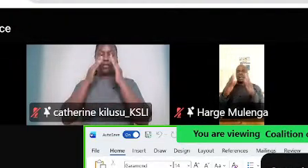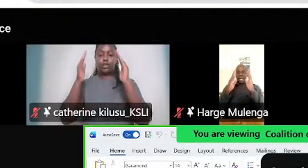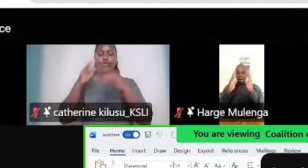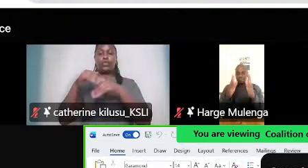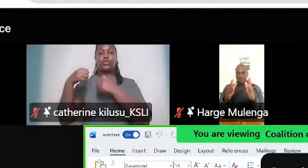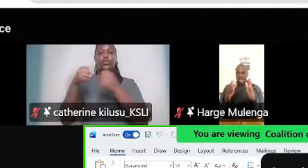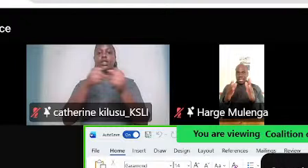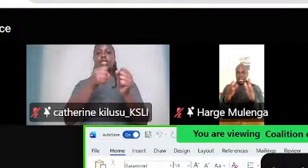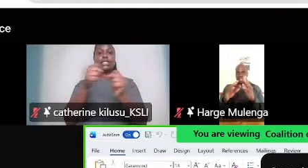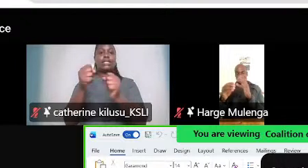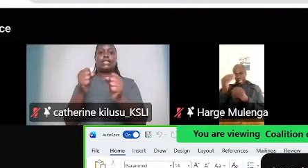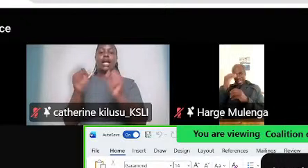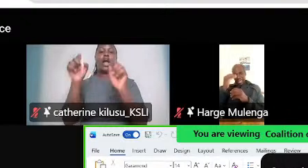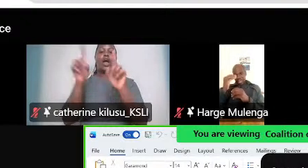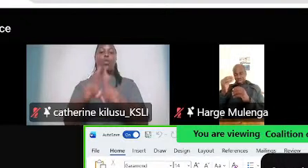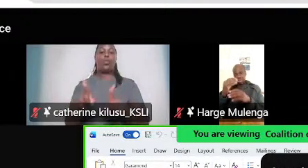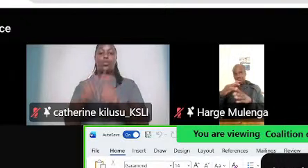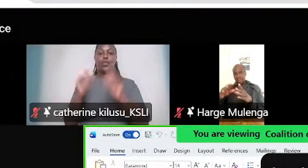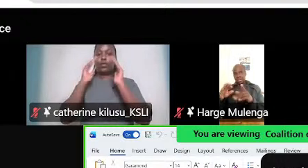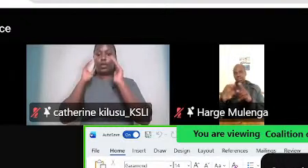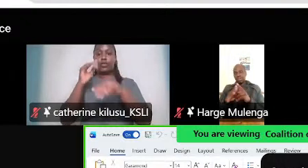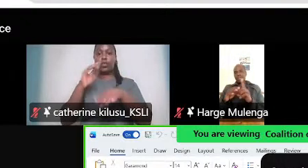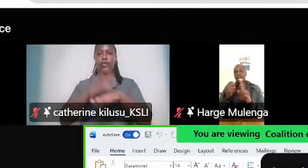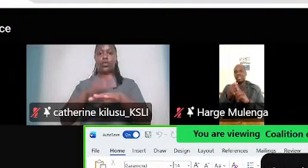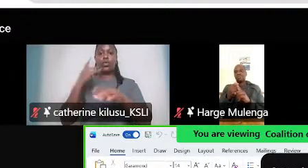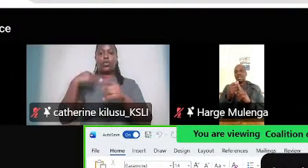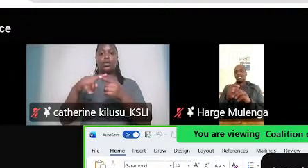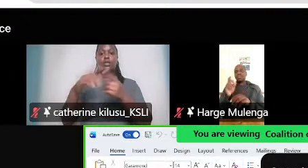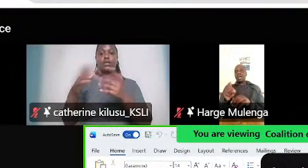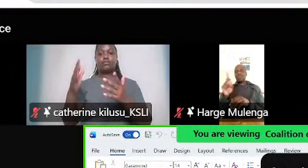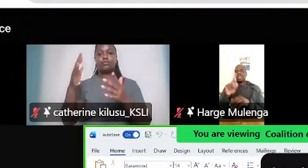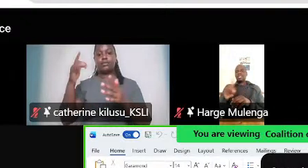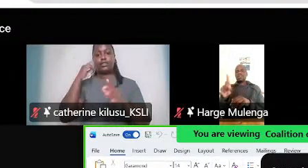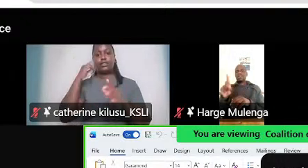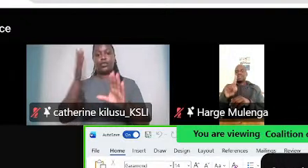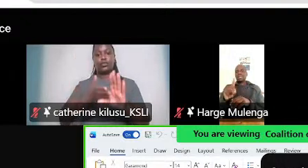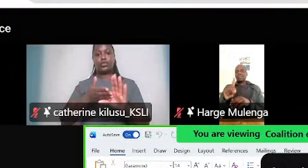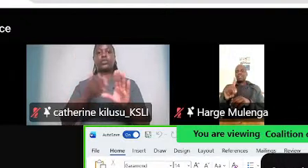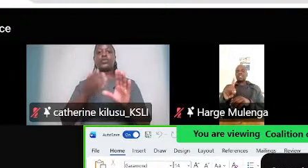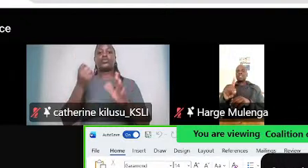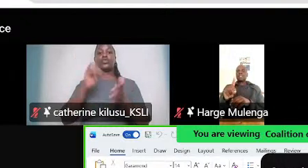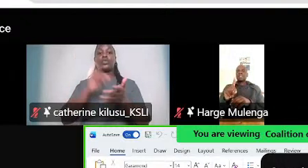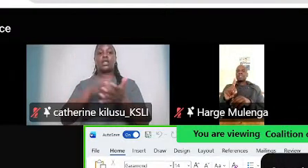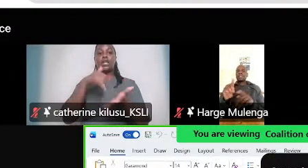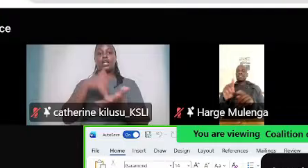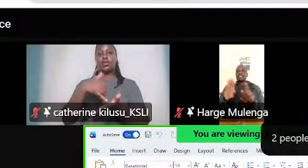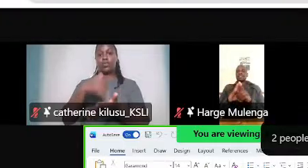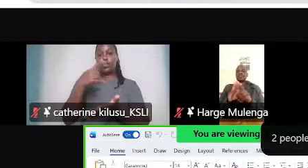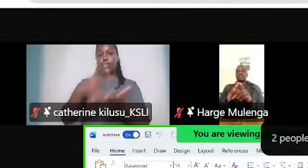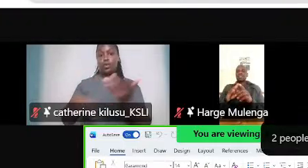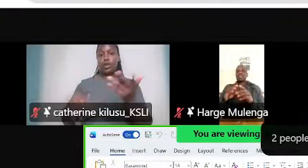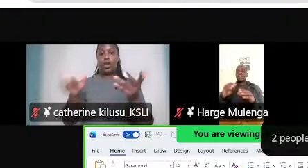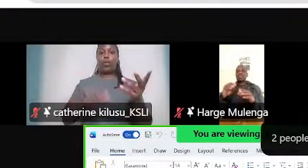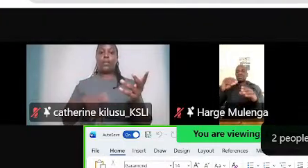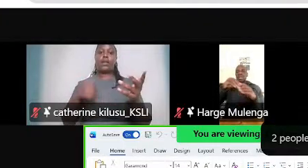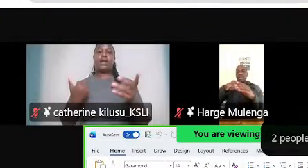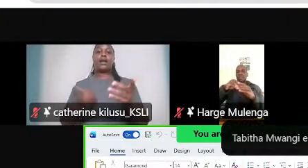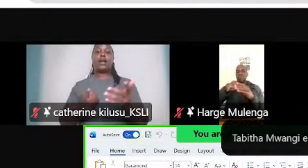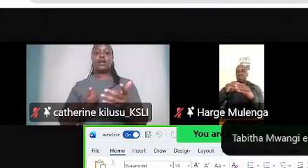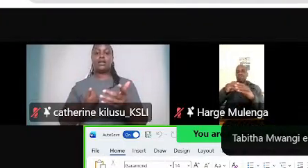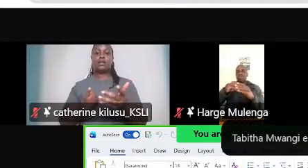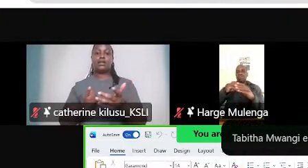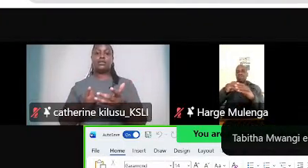and advocacy for persons with intellectual and psychosocial disabilities. So that includes, of course, women and girls